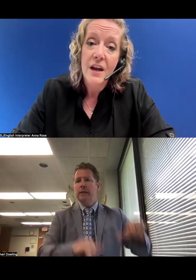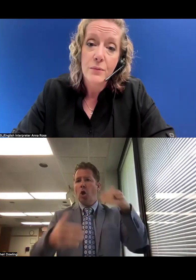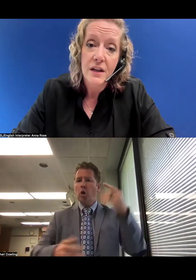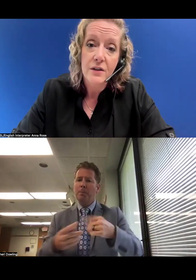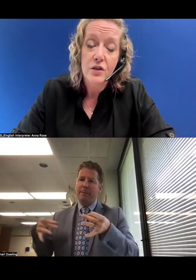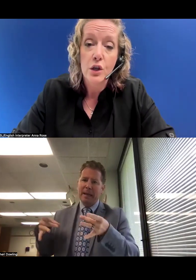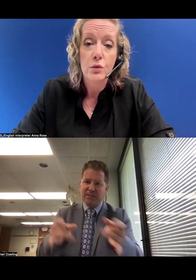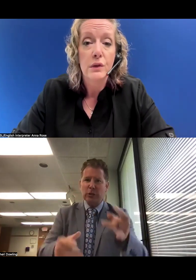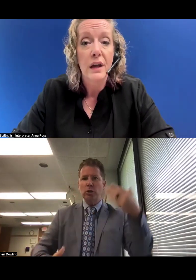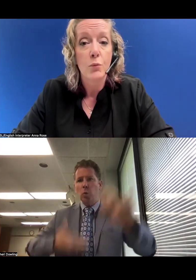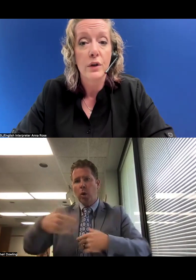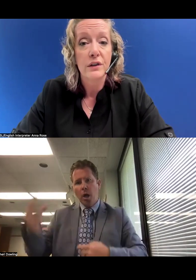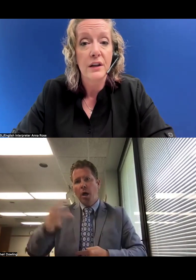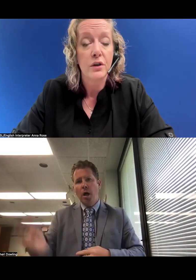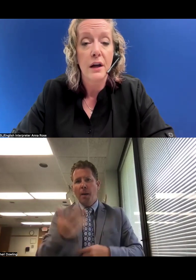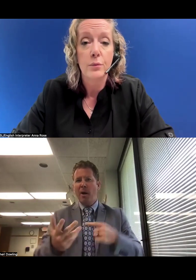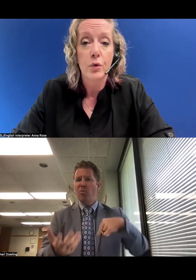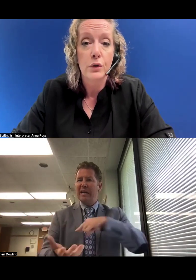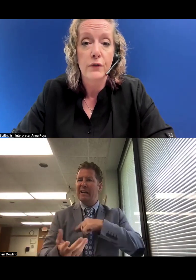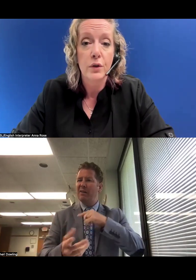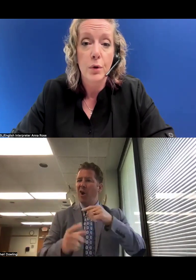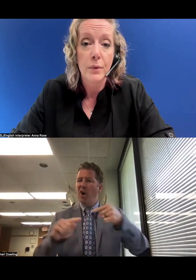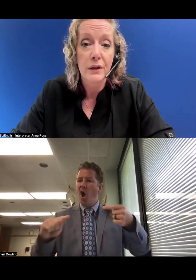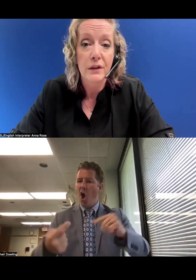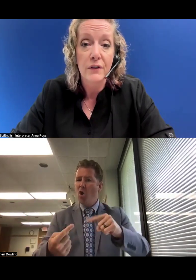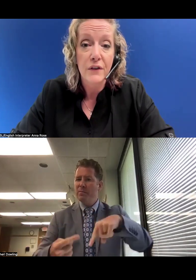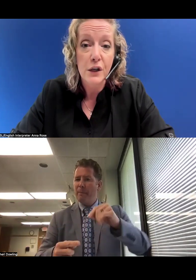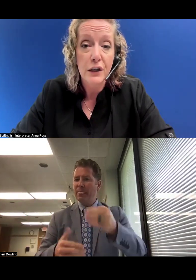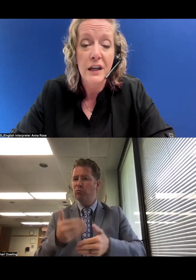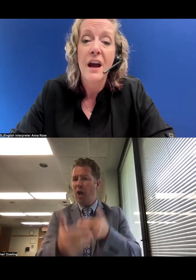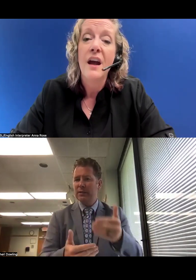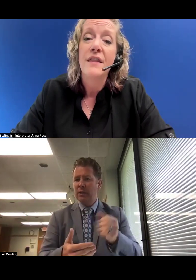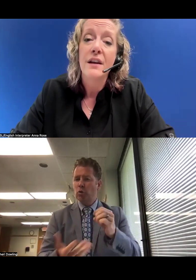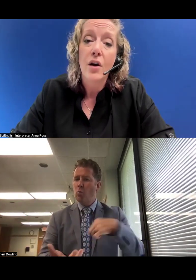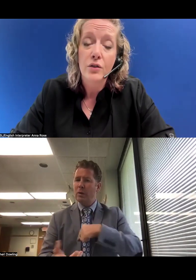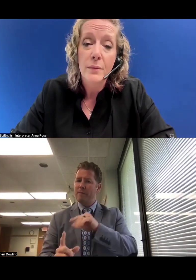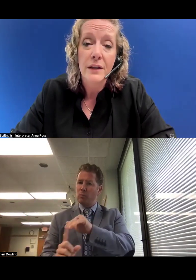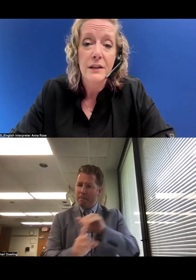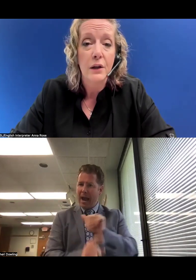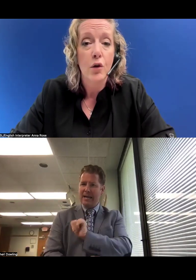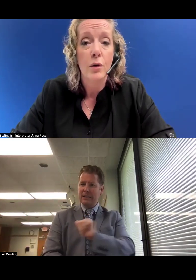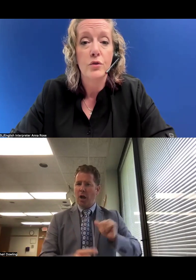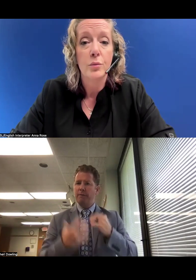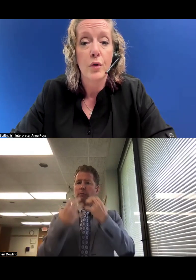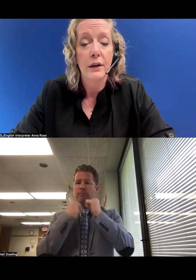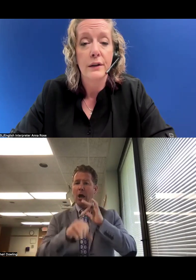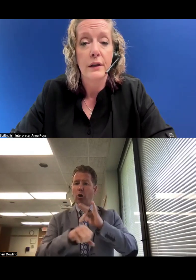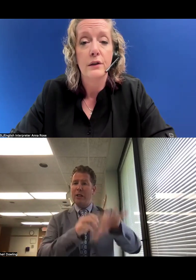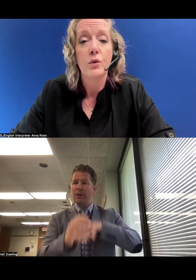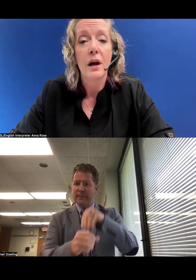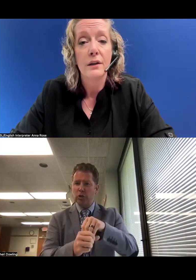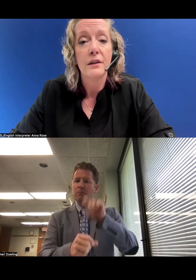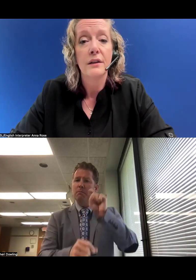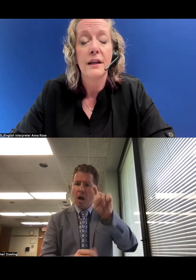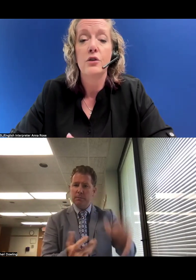be tempted to use a more standardized approach for the purposes of efficiency, that ultimately does harm to the process.